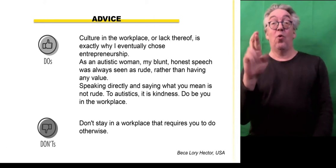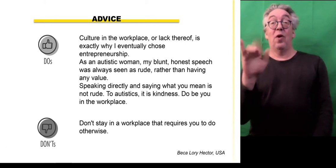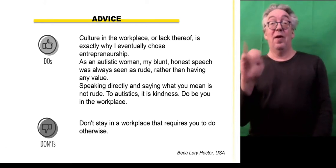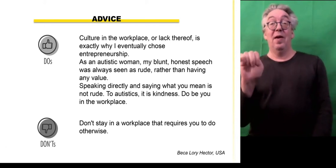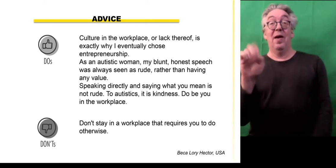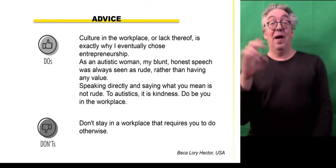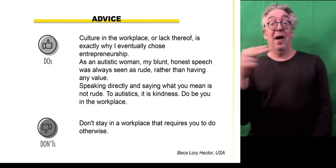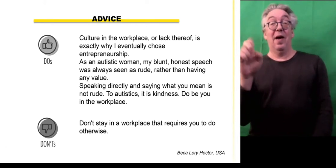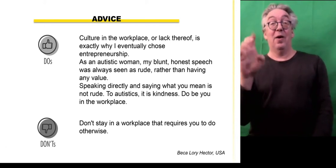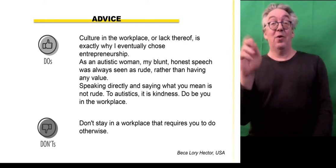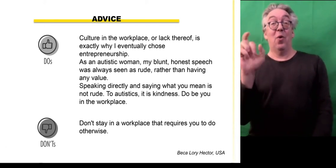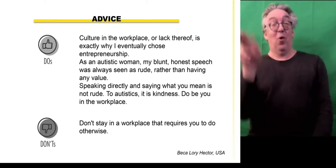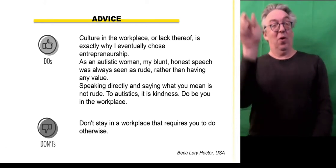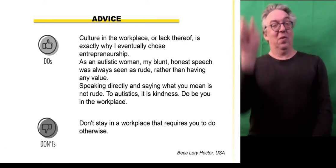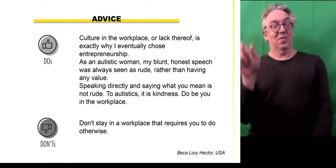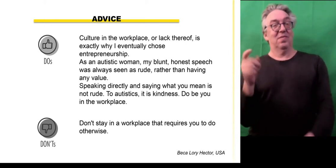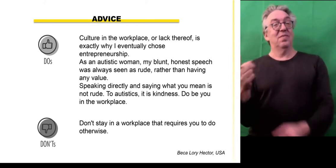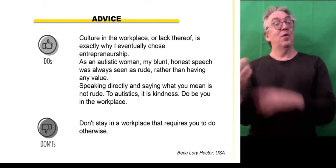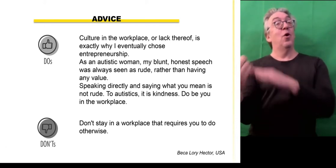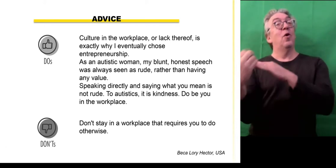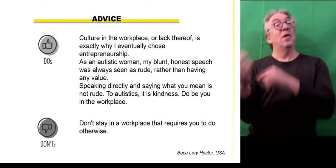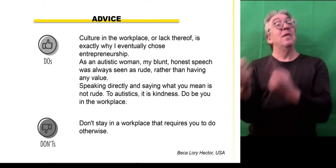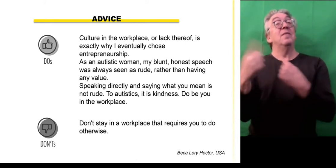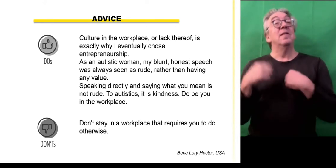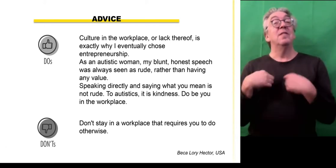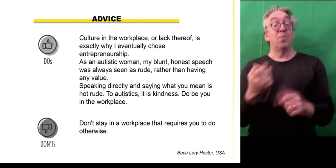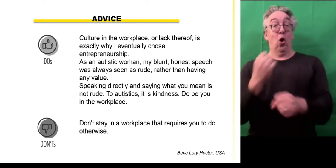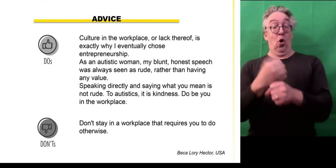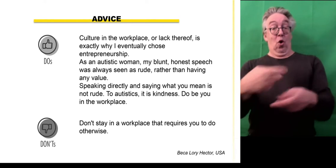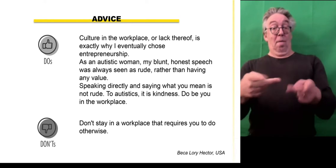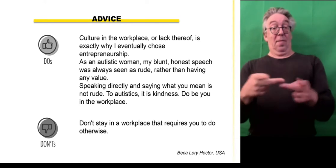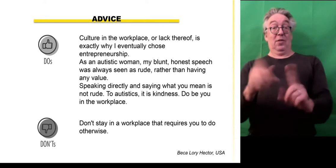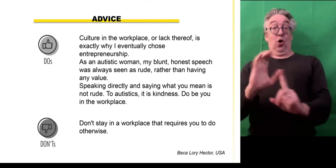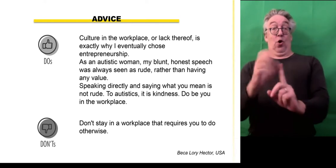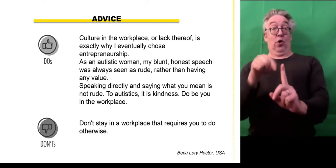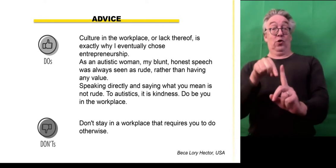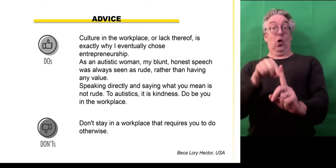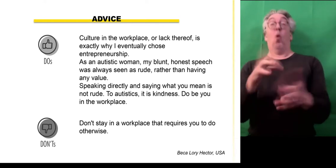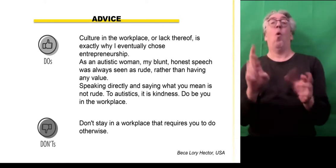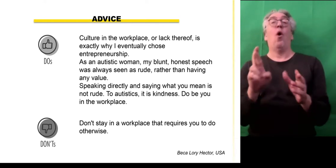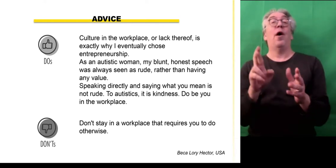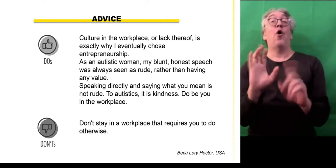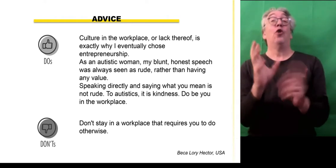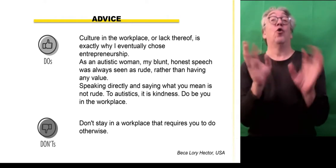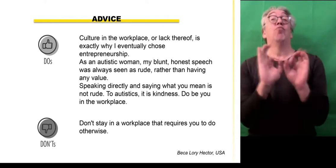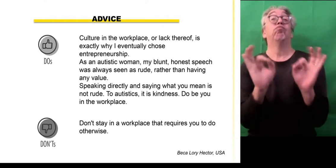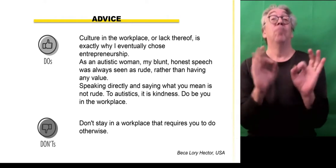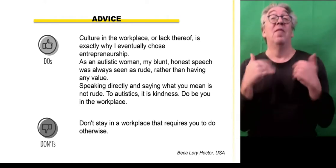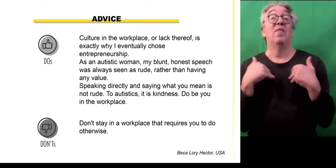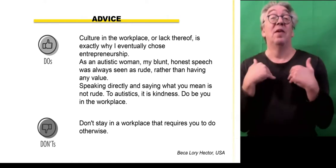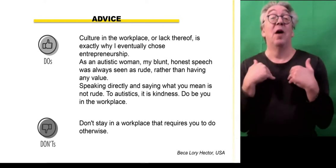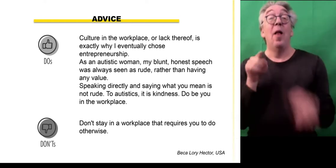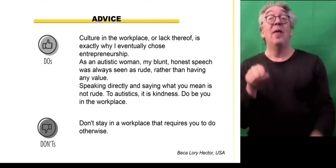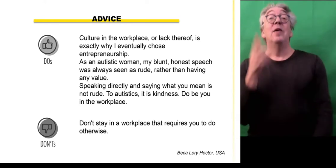gave us the advice that the culture in the workplace or lack thereof is exactly why I eventually chose